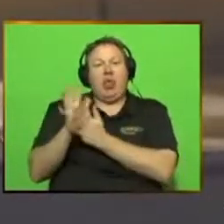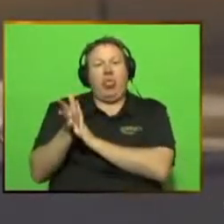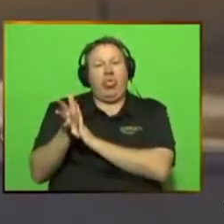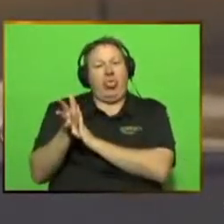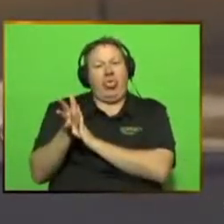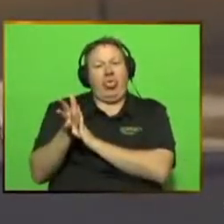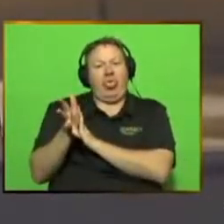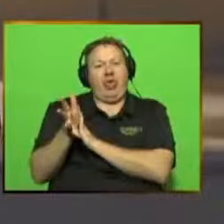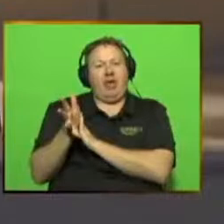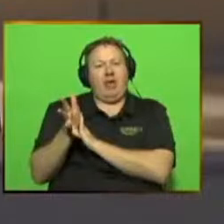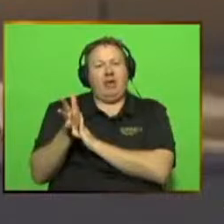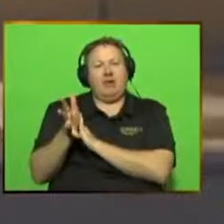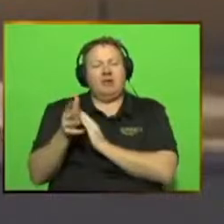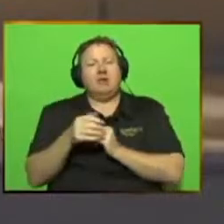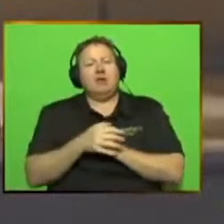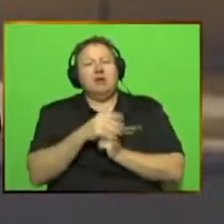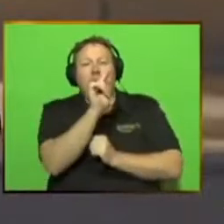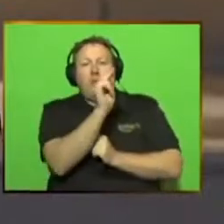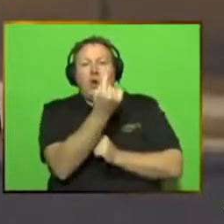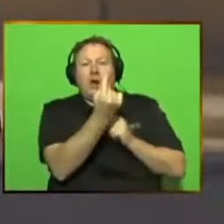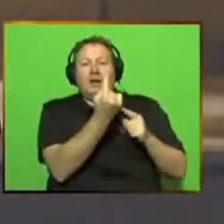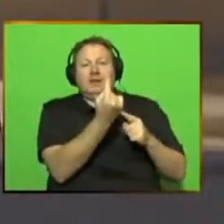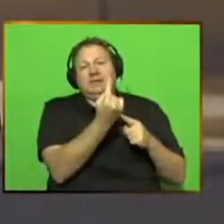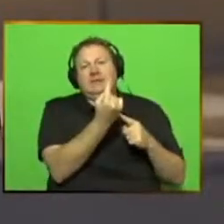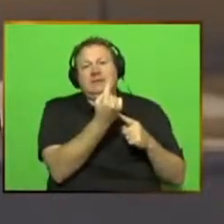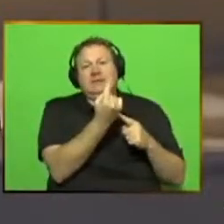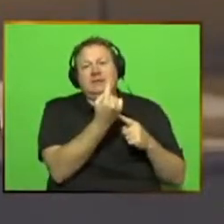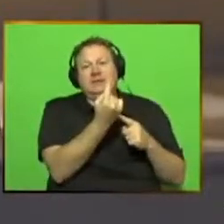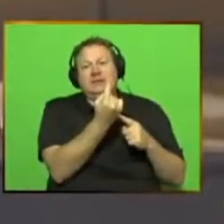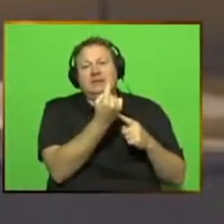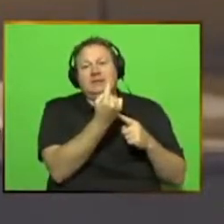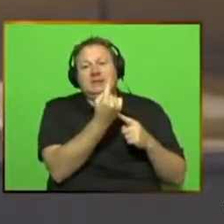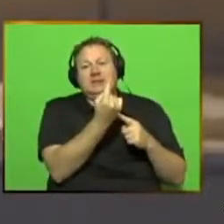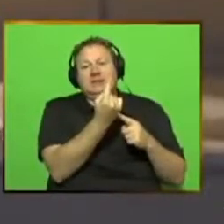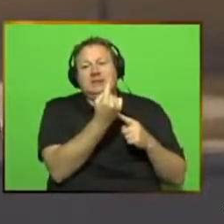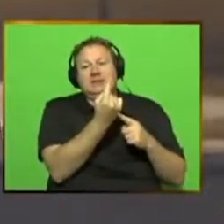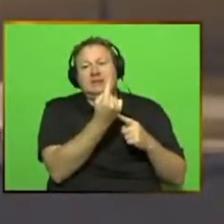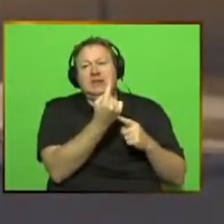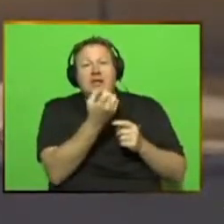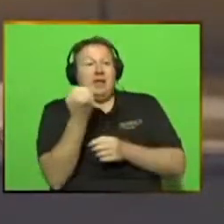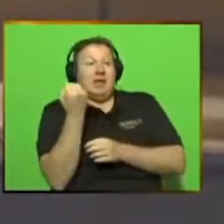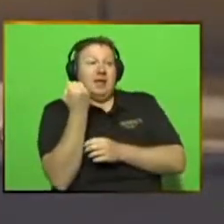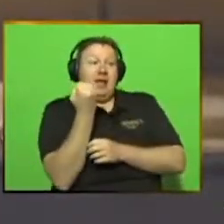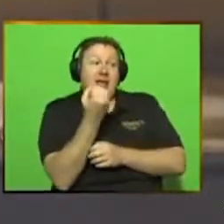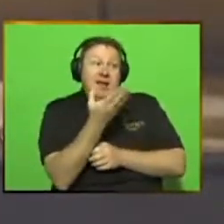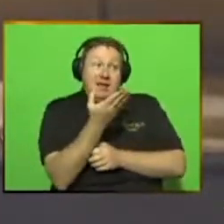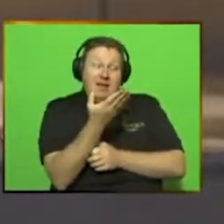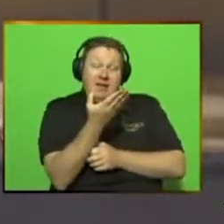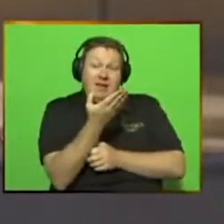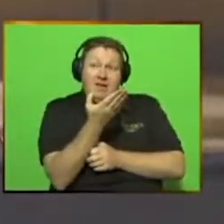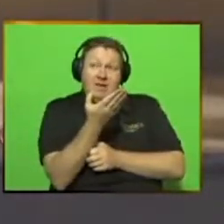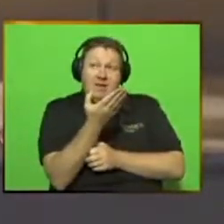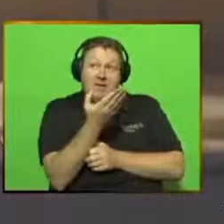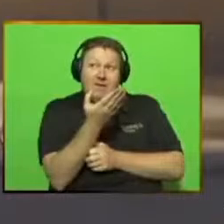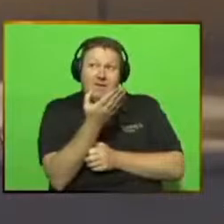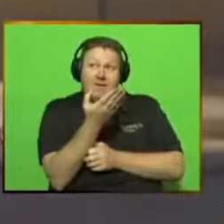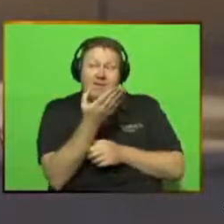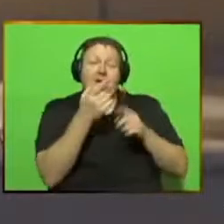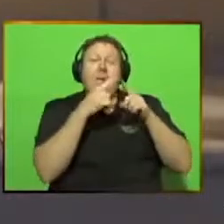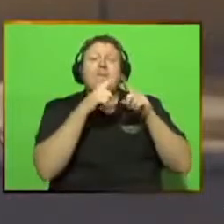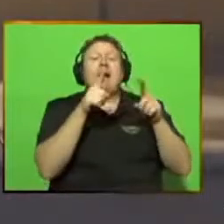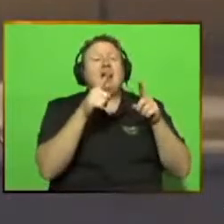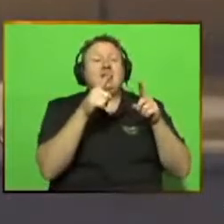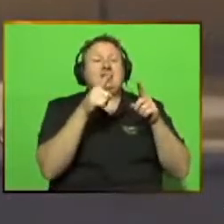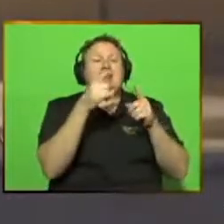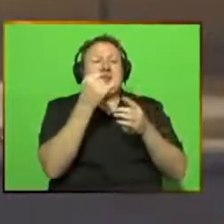spoiled, and there was one which had been issued, and yet